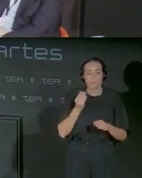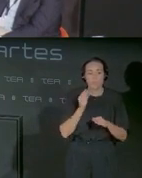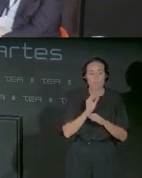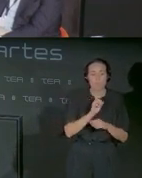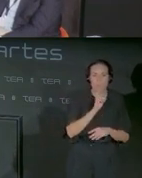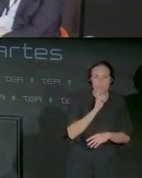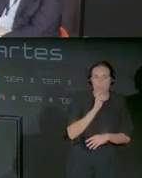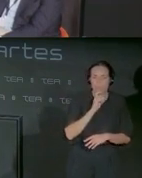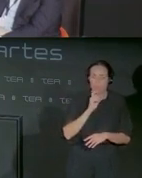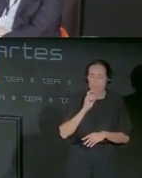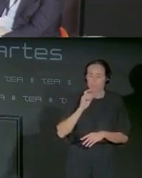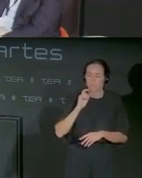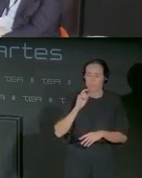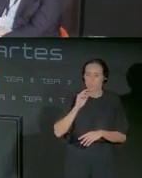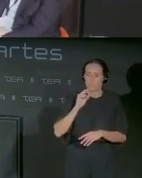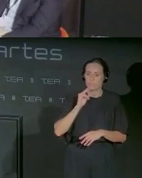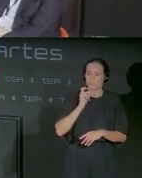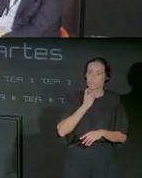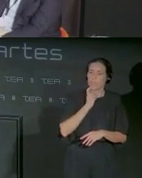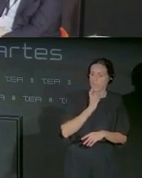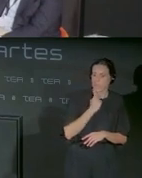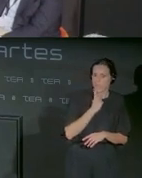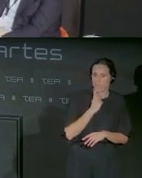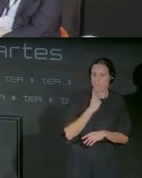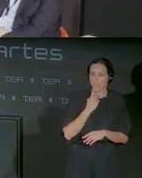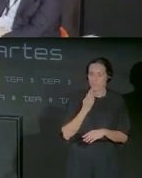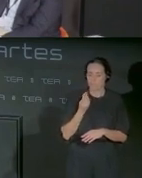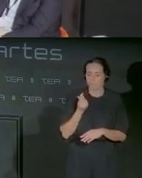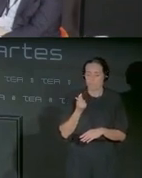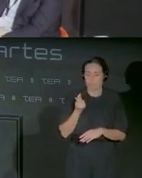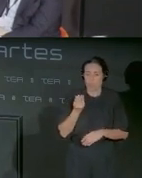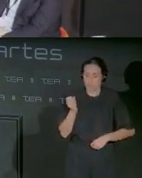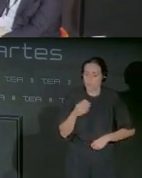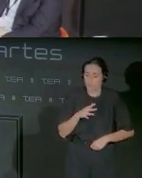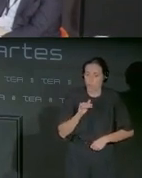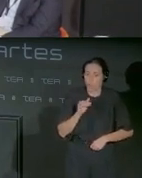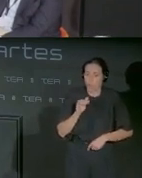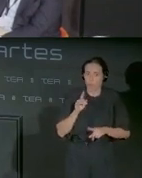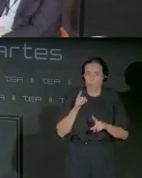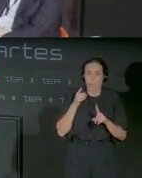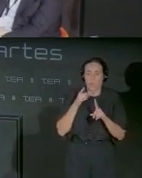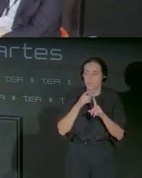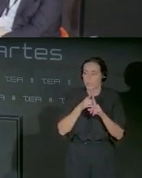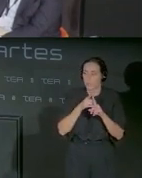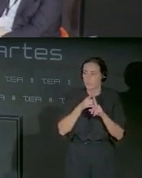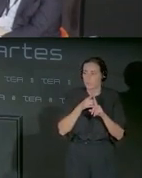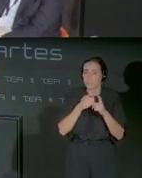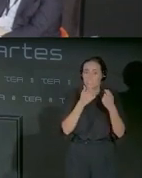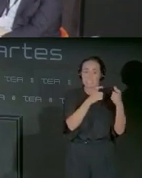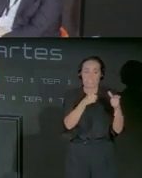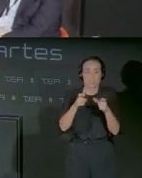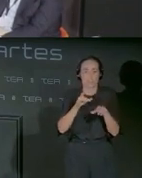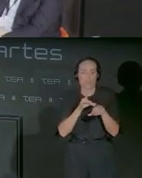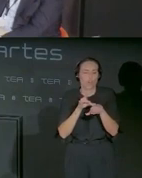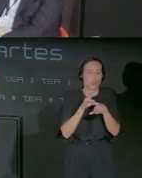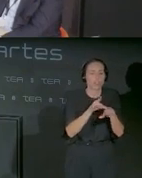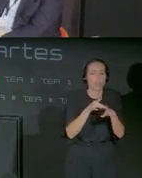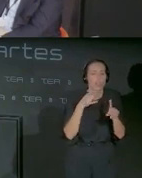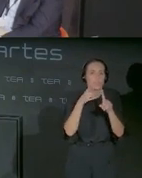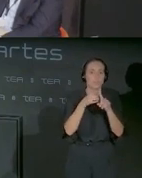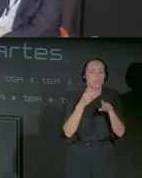funding instruments to each key European and global games industry event. Like those specialists sharing the funding are in